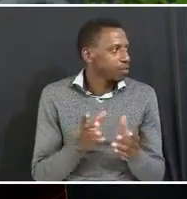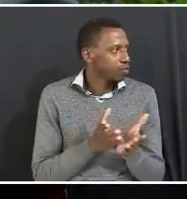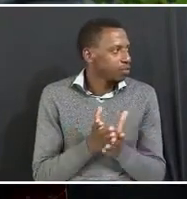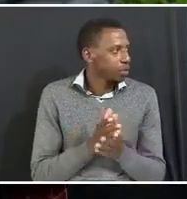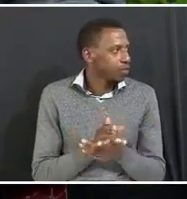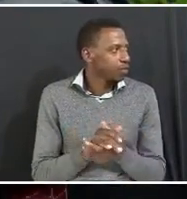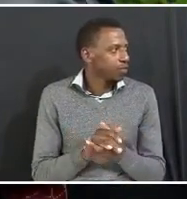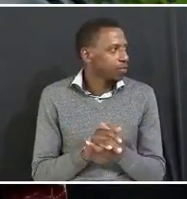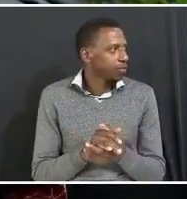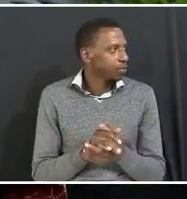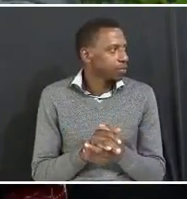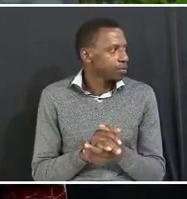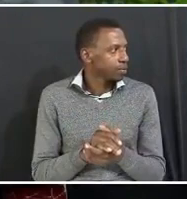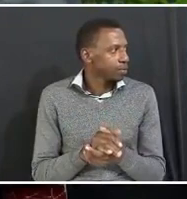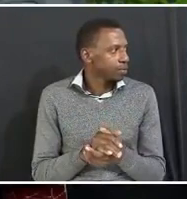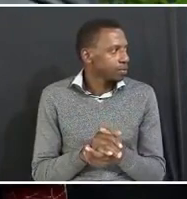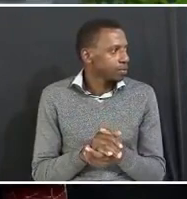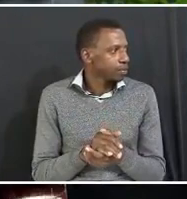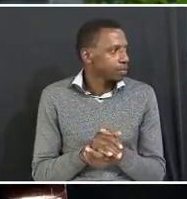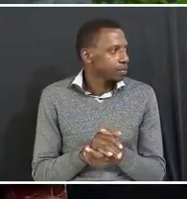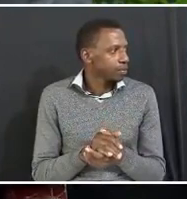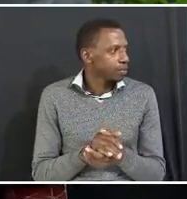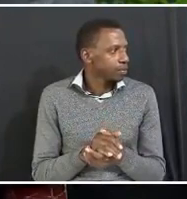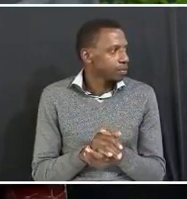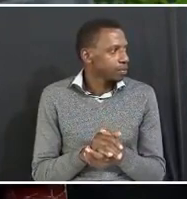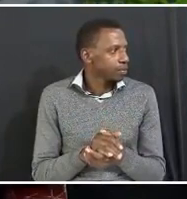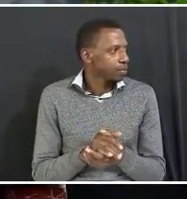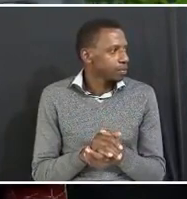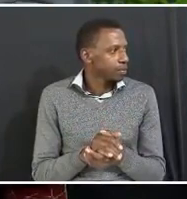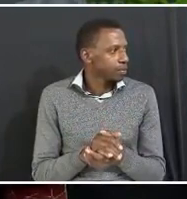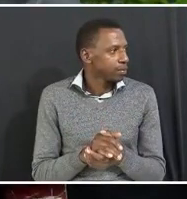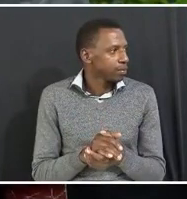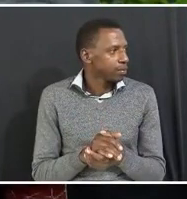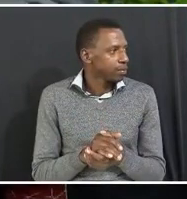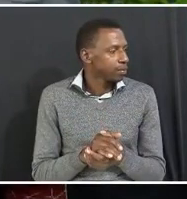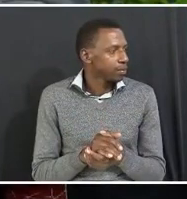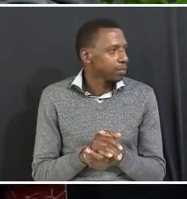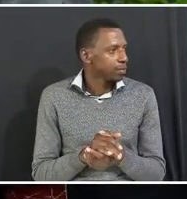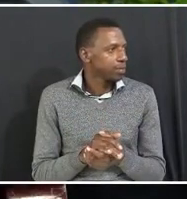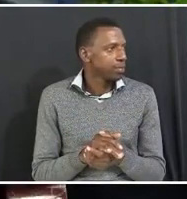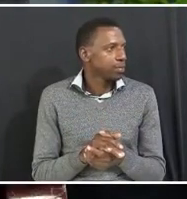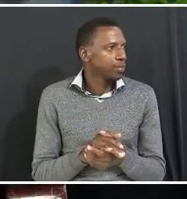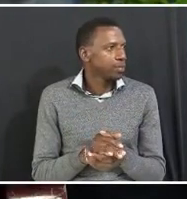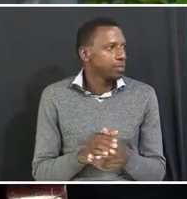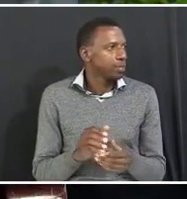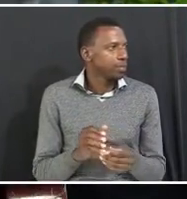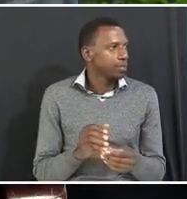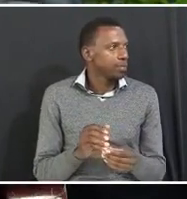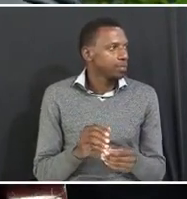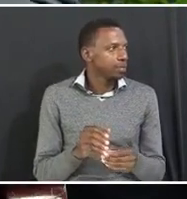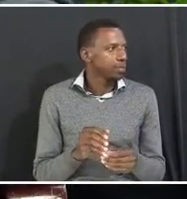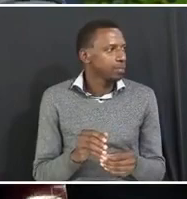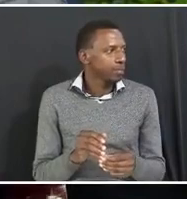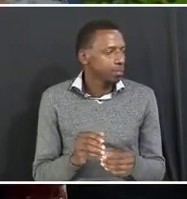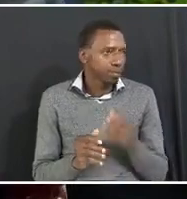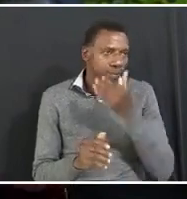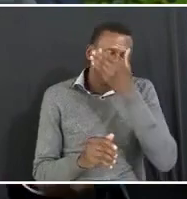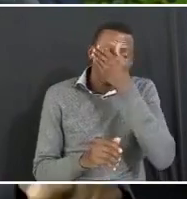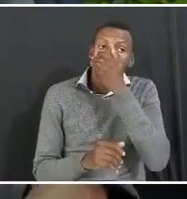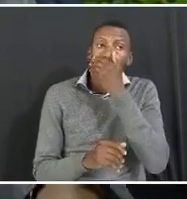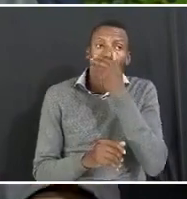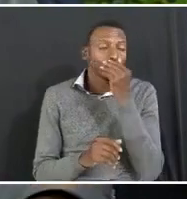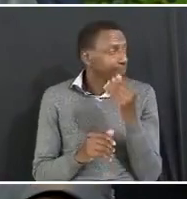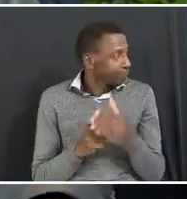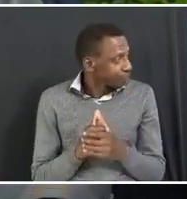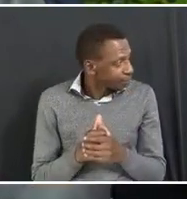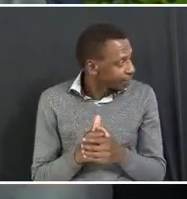serve. How can, if I'm interested in serving in the deaconry, how can I be able to get involved? Thank